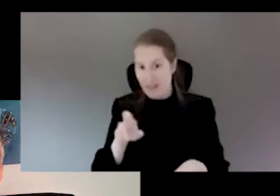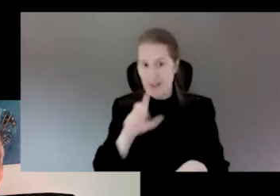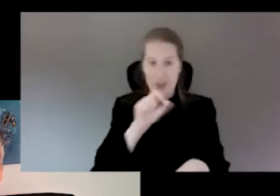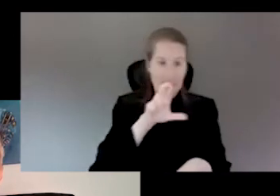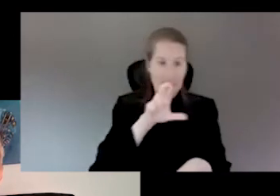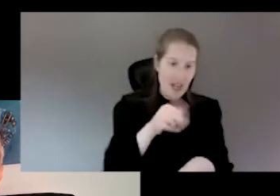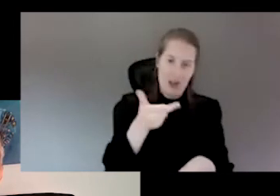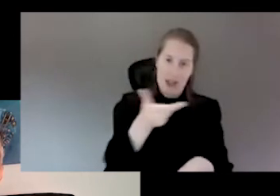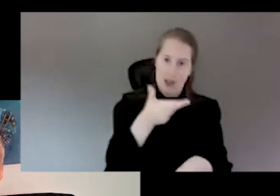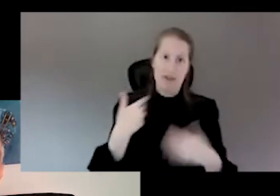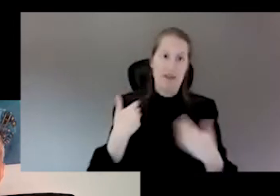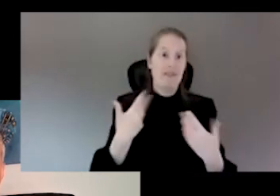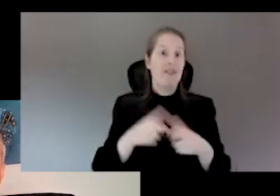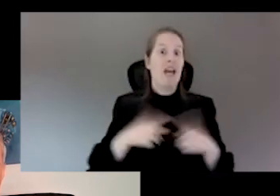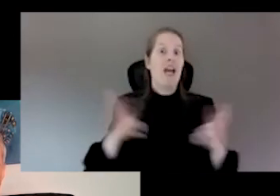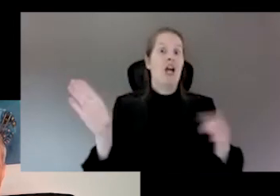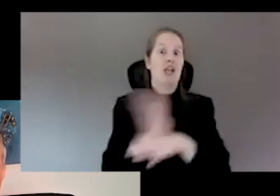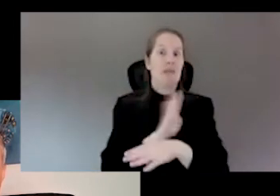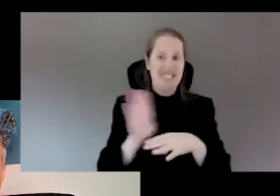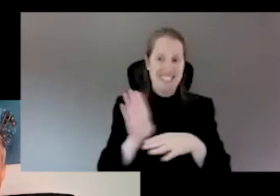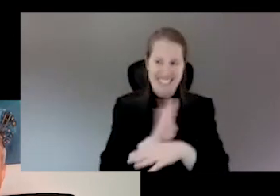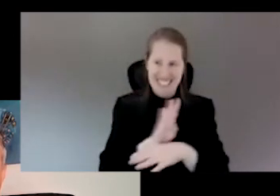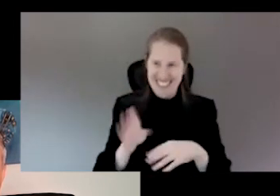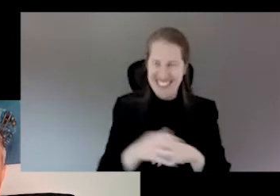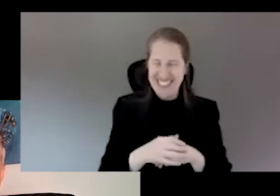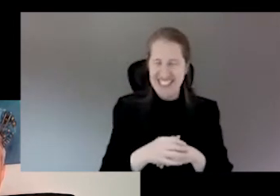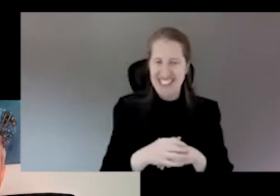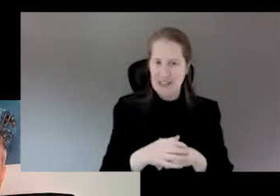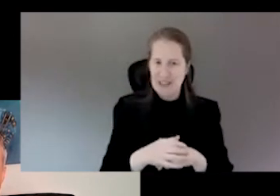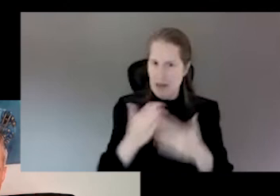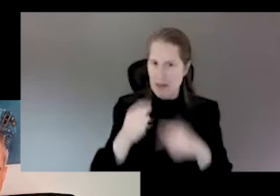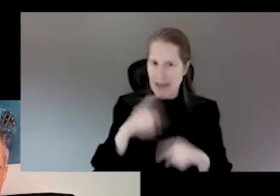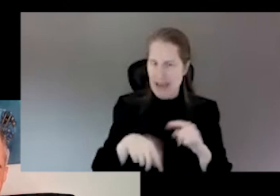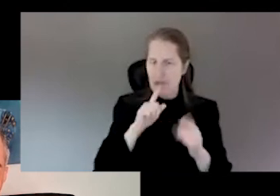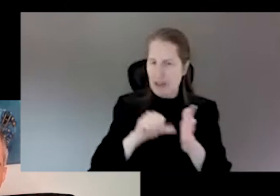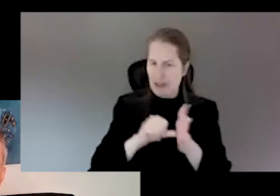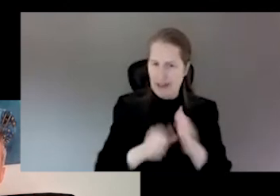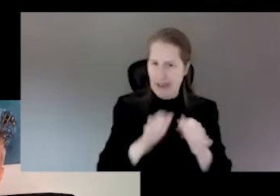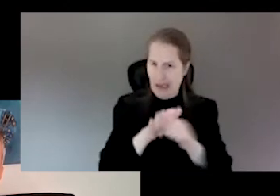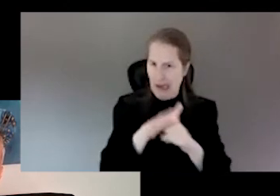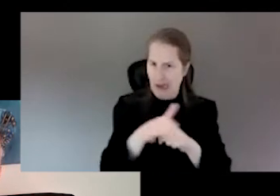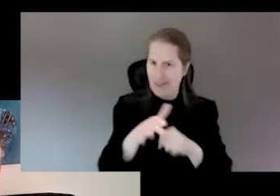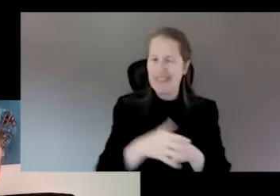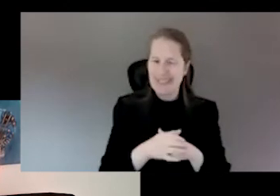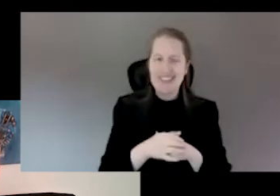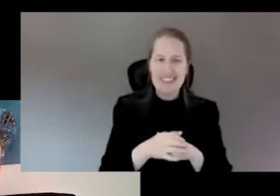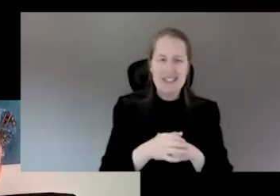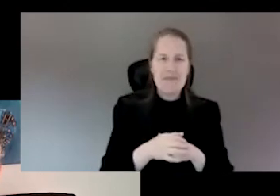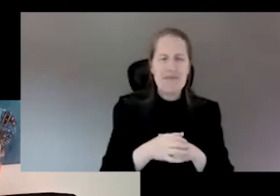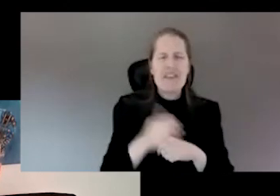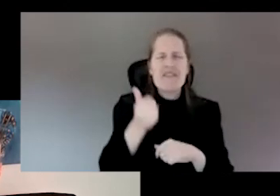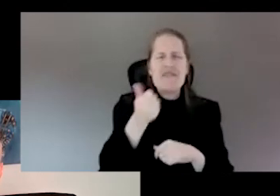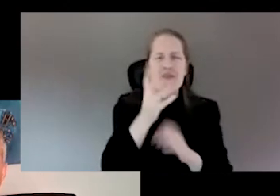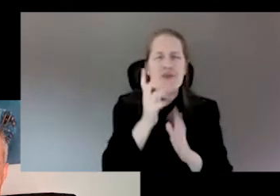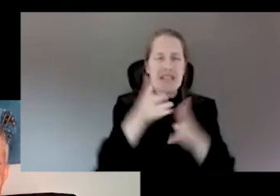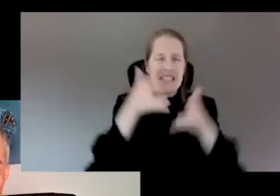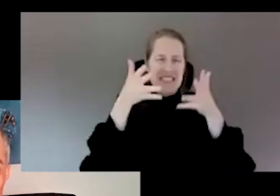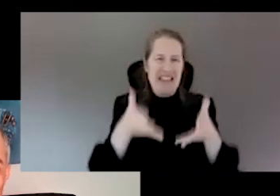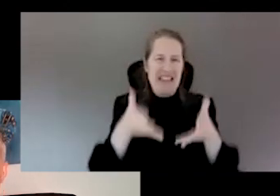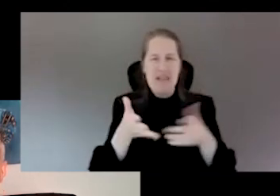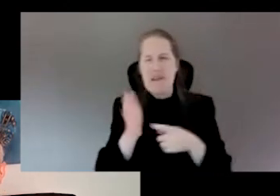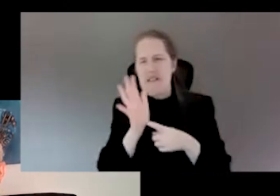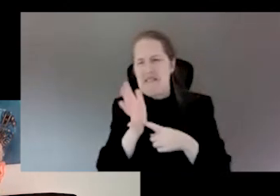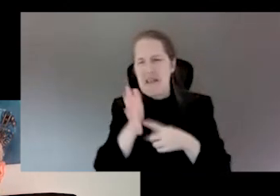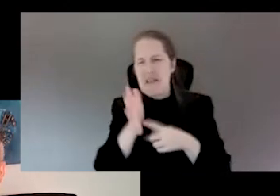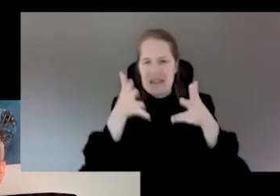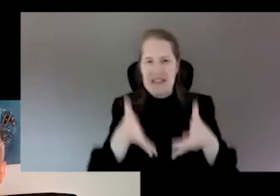busy, and that's probably the ultimate understatement for the day. But in the few minutes that we have about 5 minutes left,